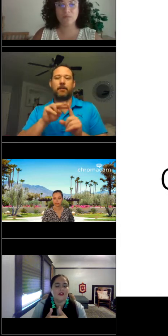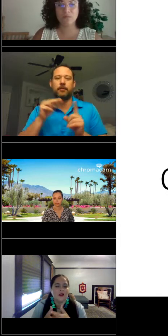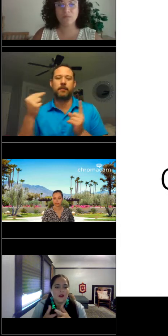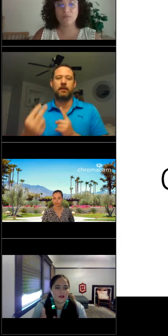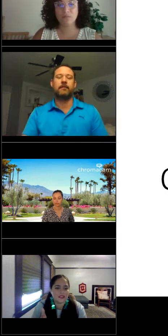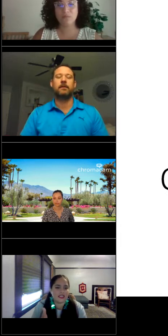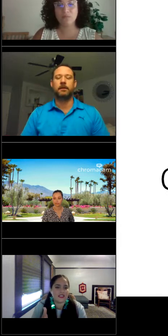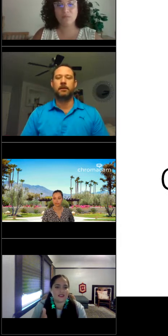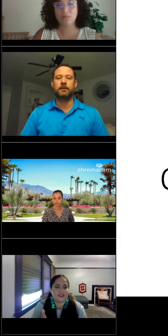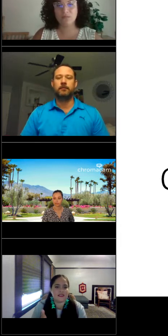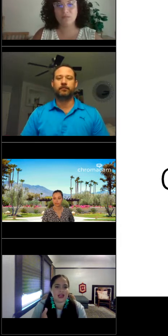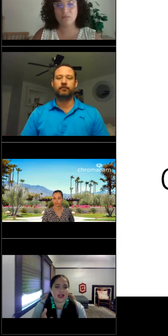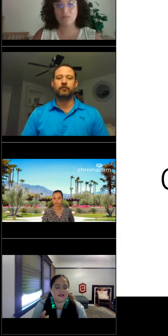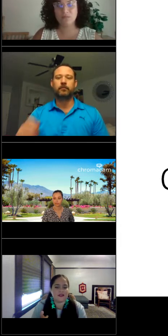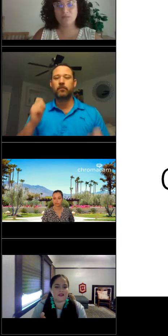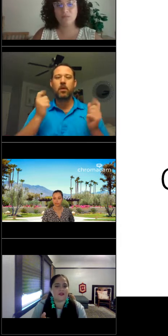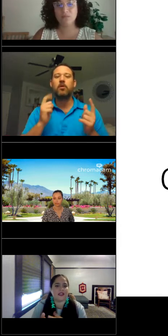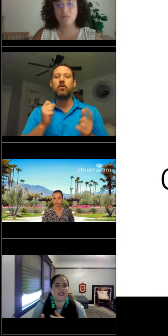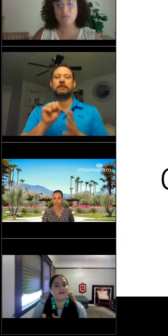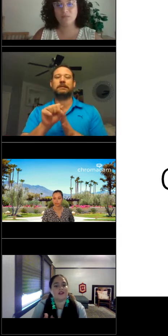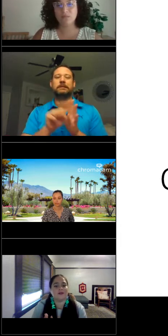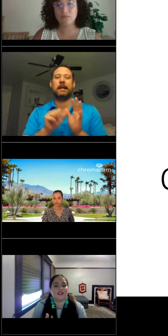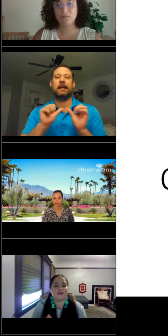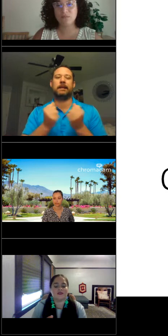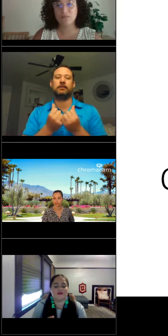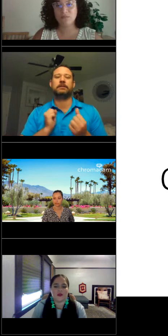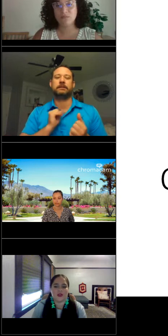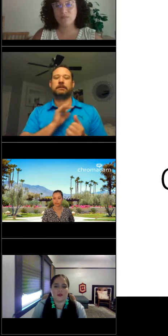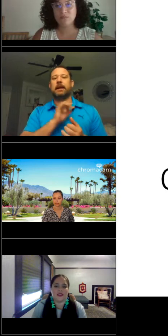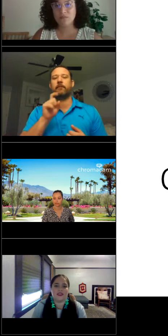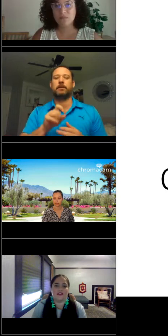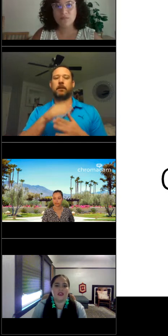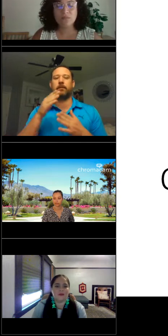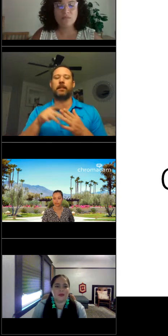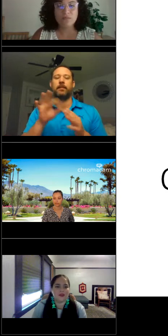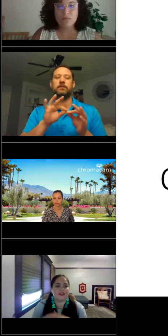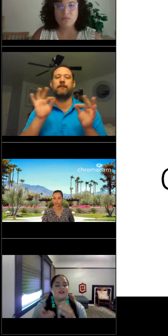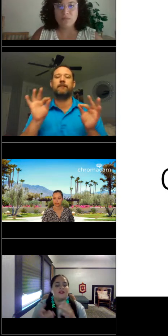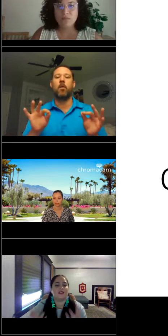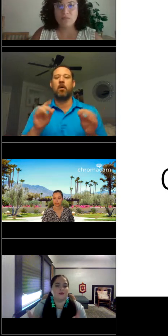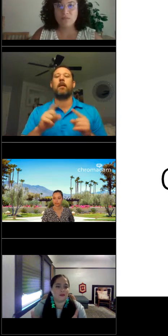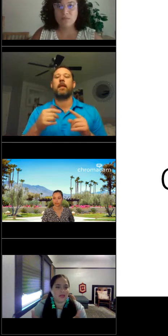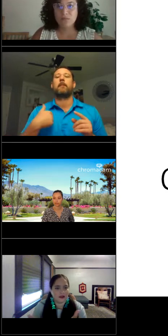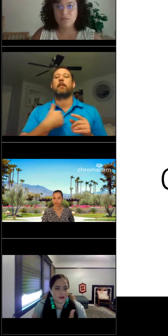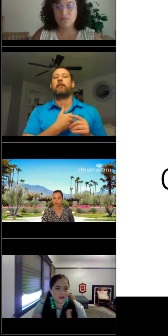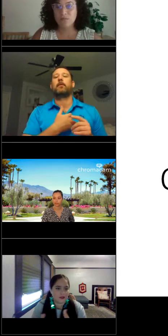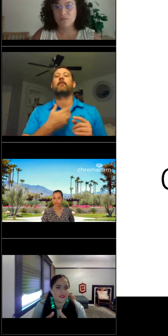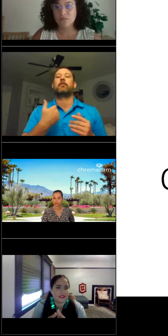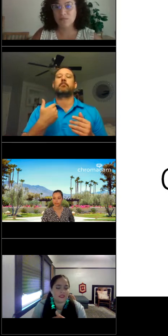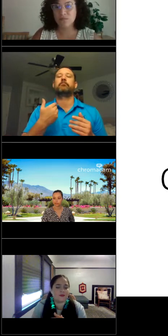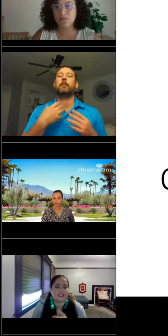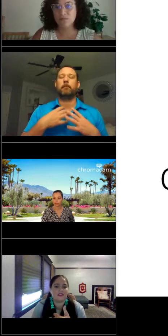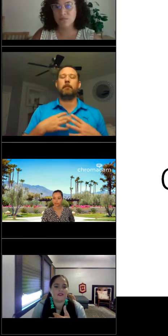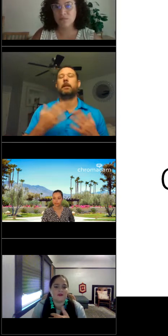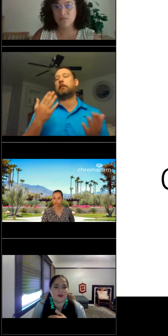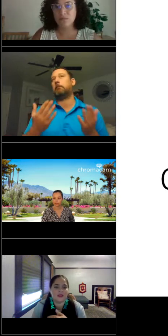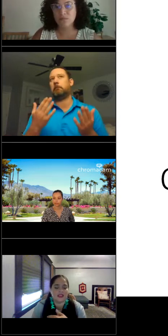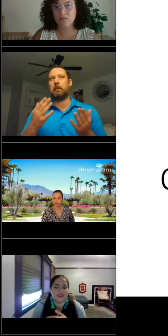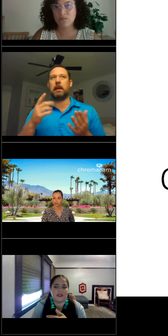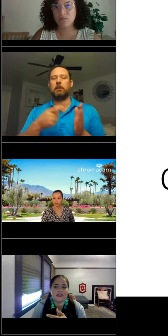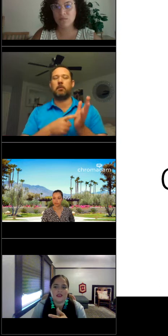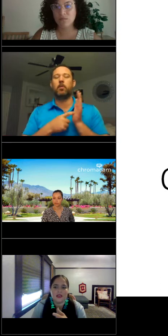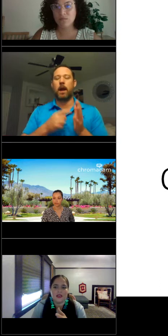So all state agency staff at a certain rank have to complete this form, and then members of committee may also have to complete this